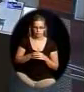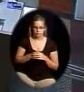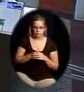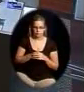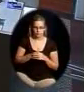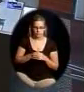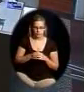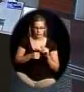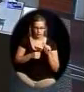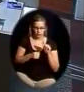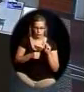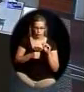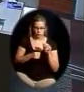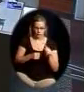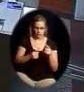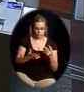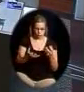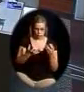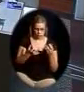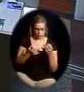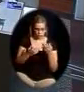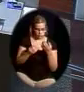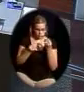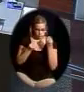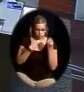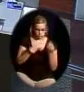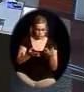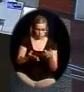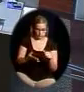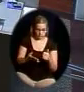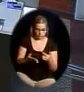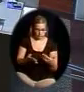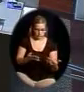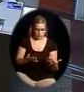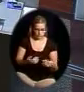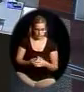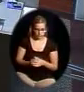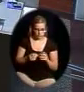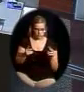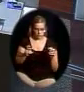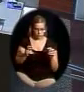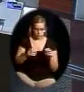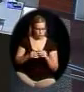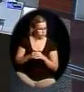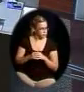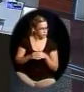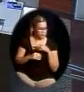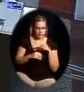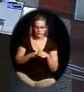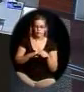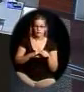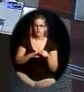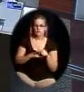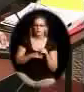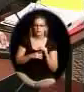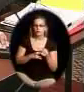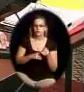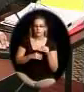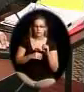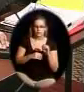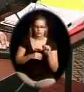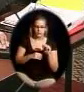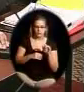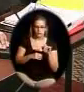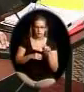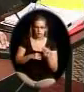Greg, would you like to give some overview comments for that, please? Well, I can. This is basically an easement on